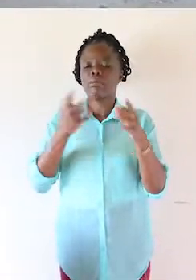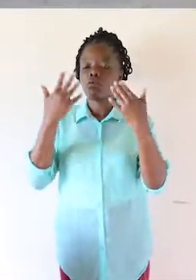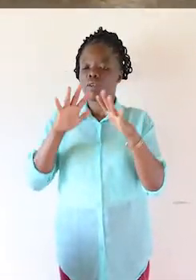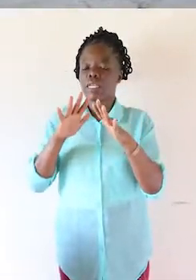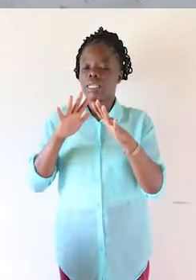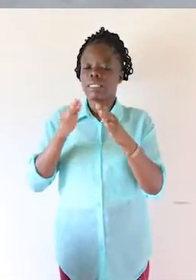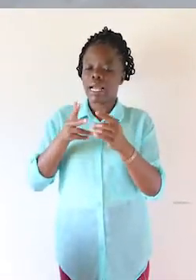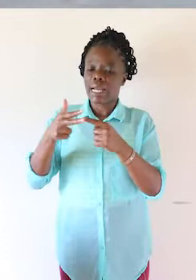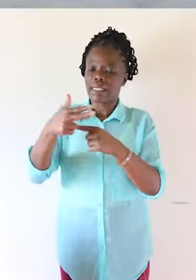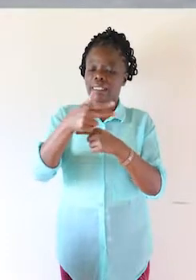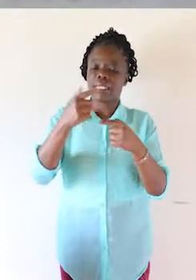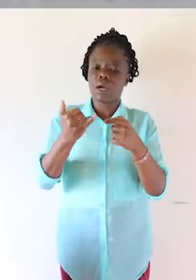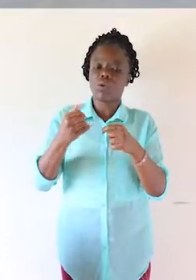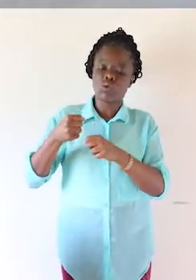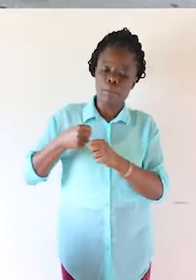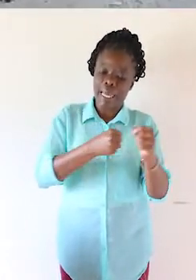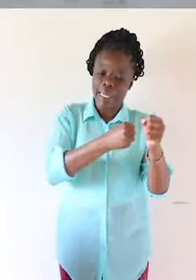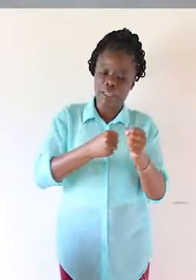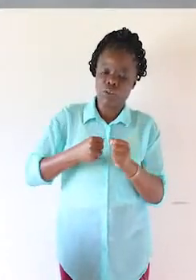finished cutting, you now